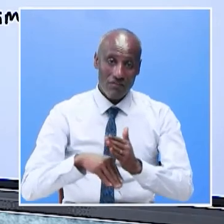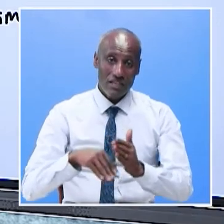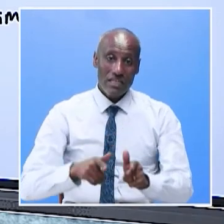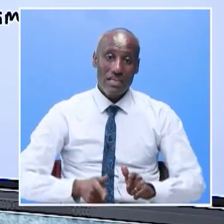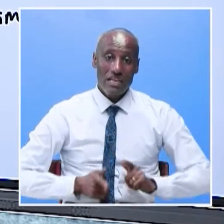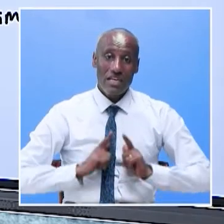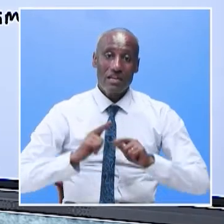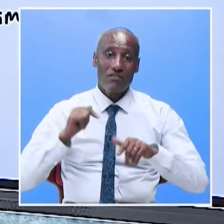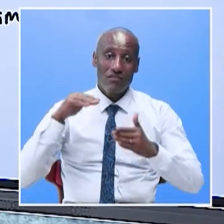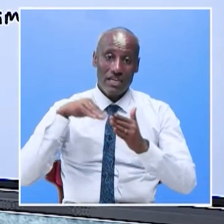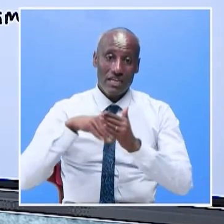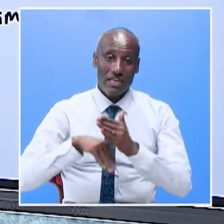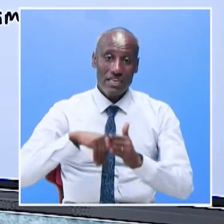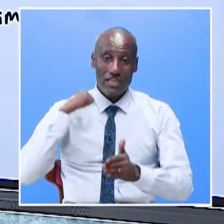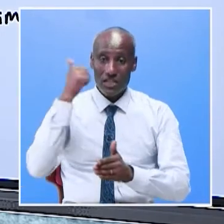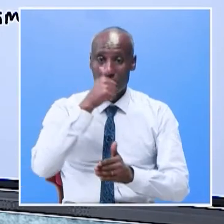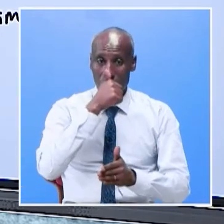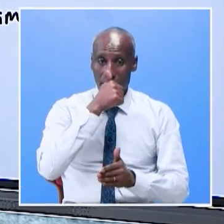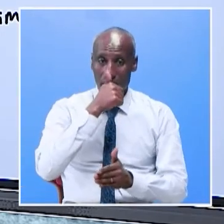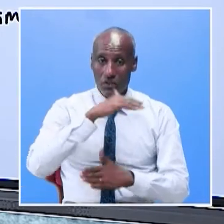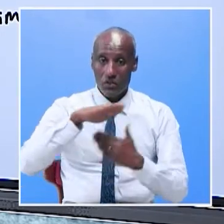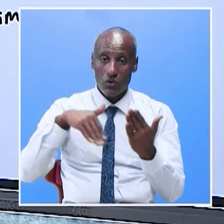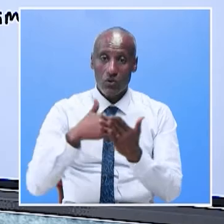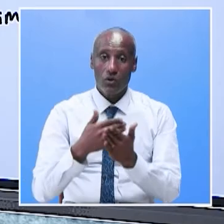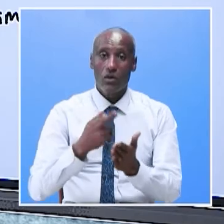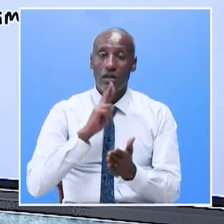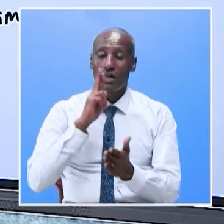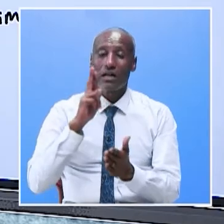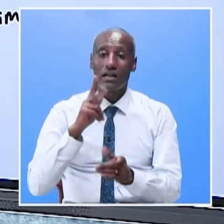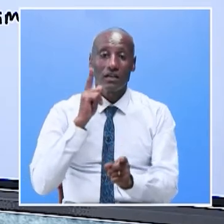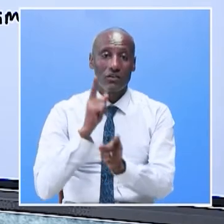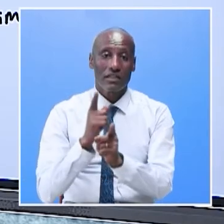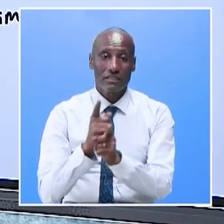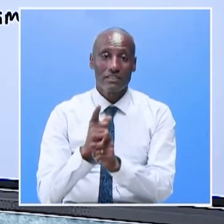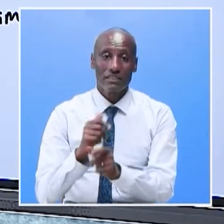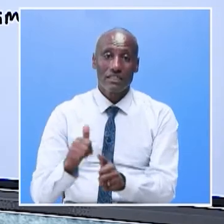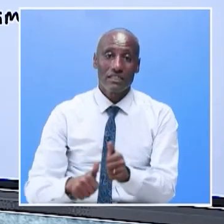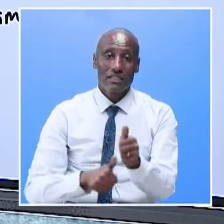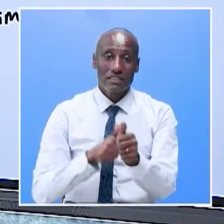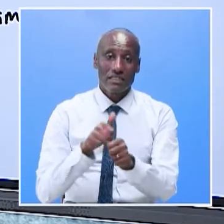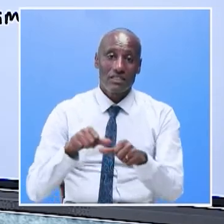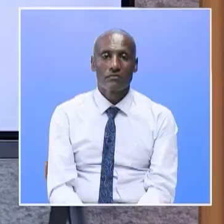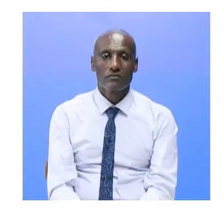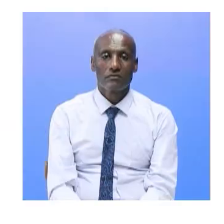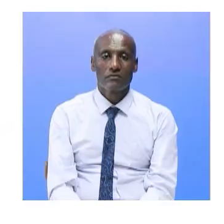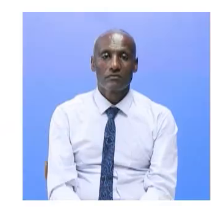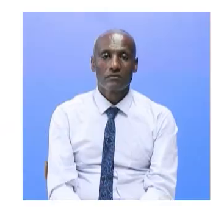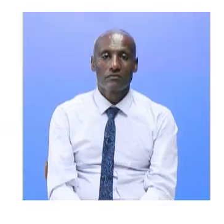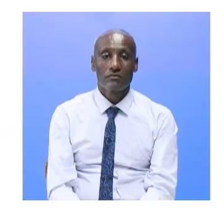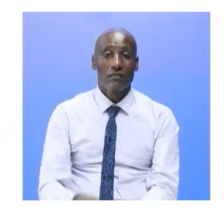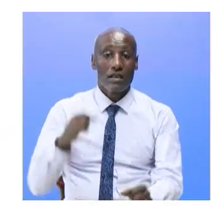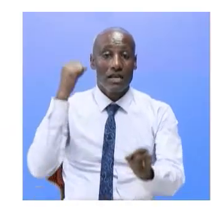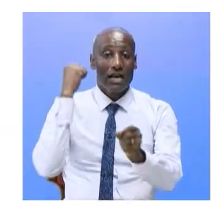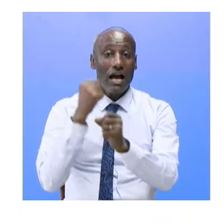hope you all are correct. Let us continue with the next activity.